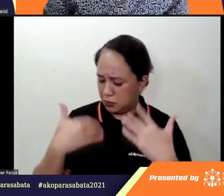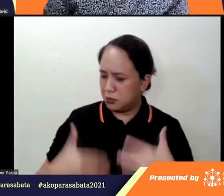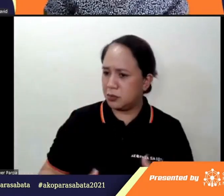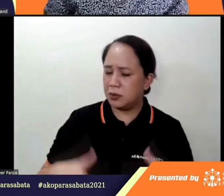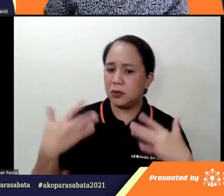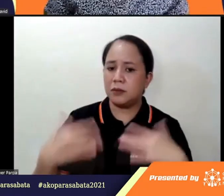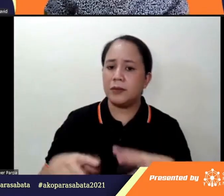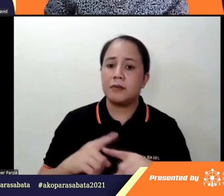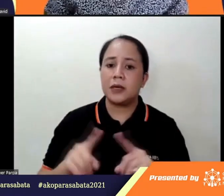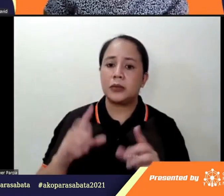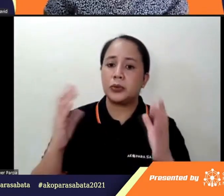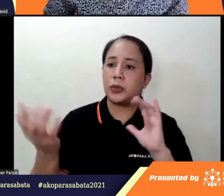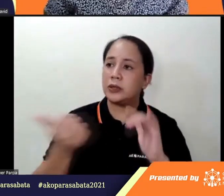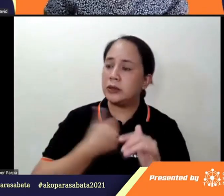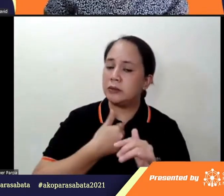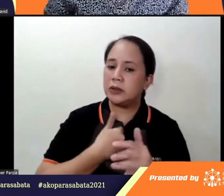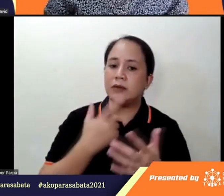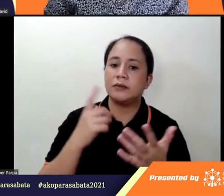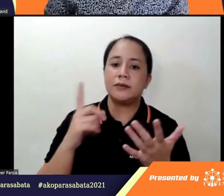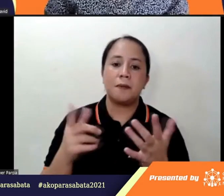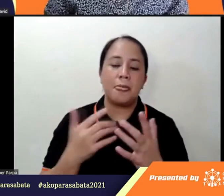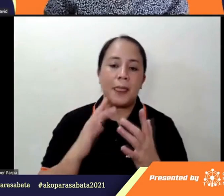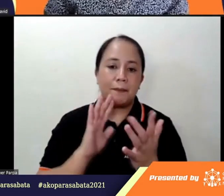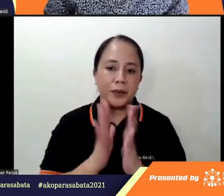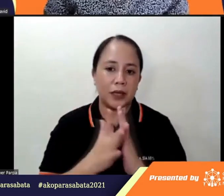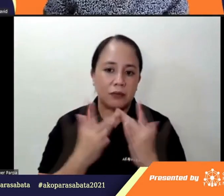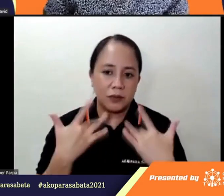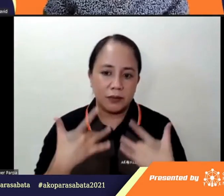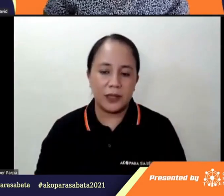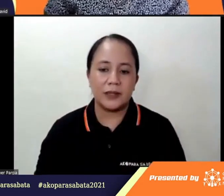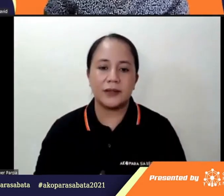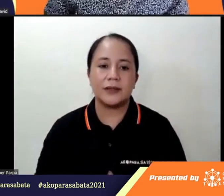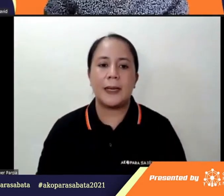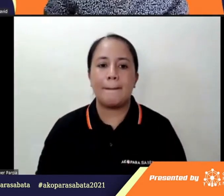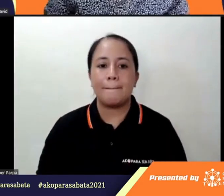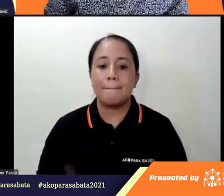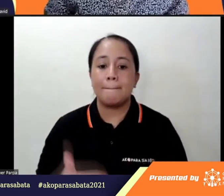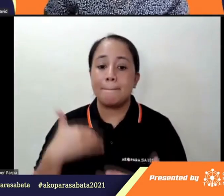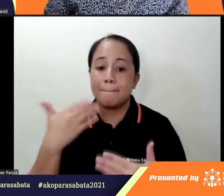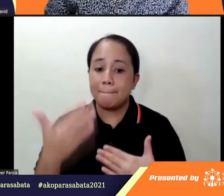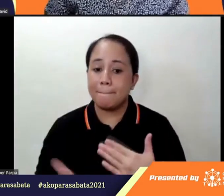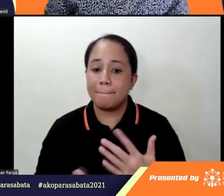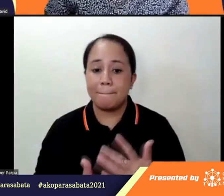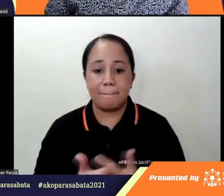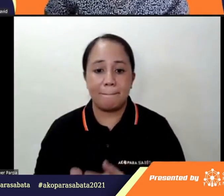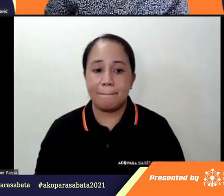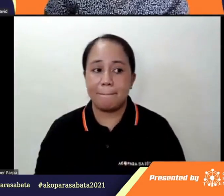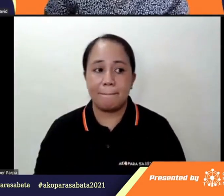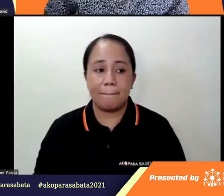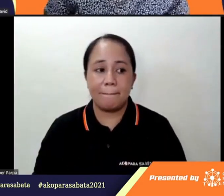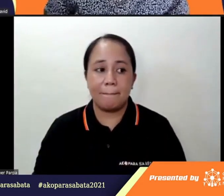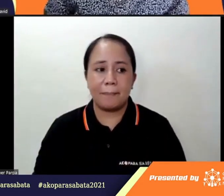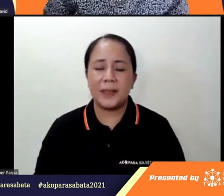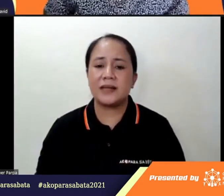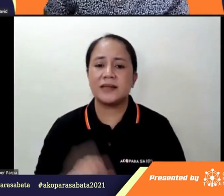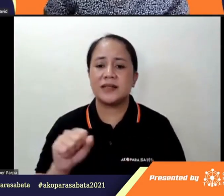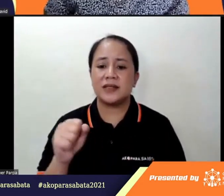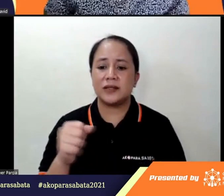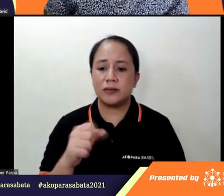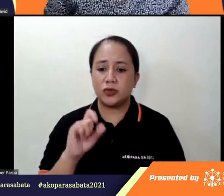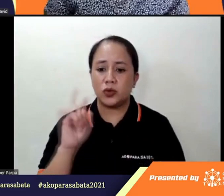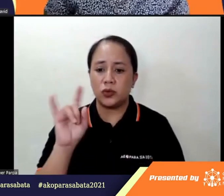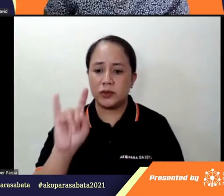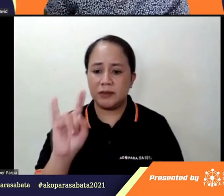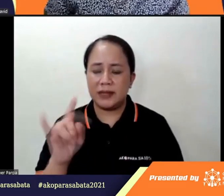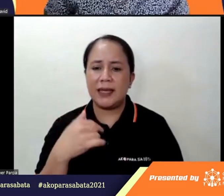But they compare themselves there, and then they become depressed, and so yes, social media